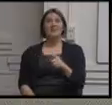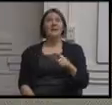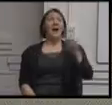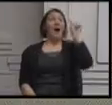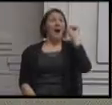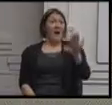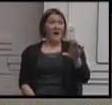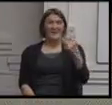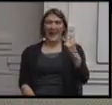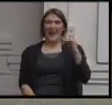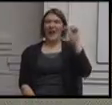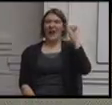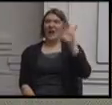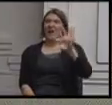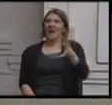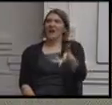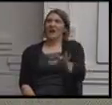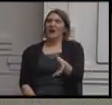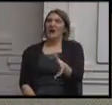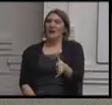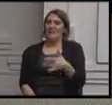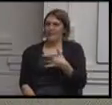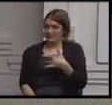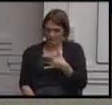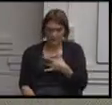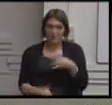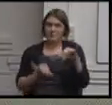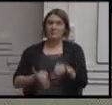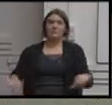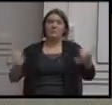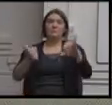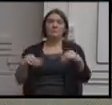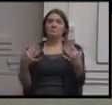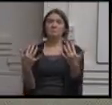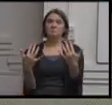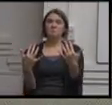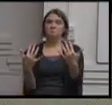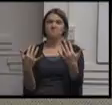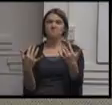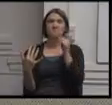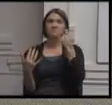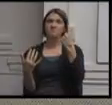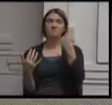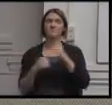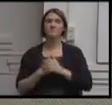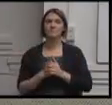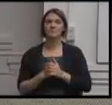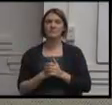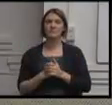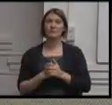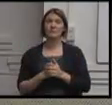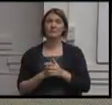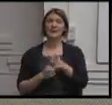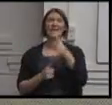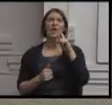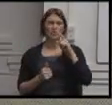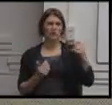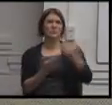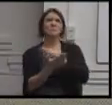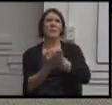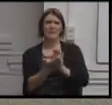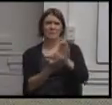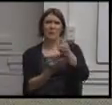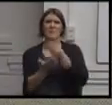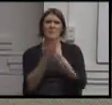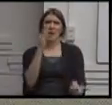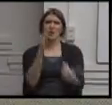formed idea than it was when we listened to it the first time, and I think that's, besides the buying window treatments for this room,